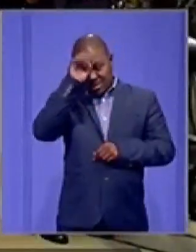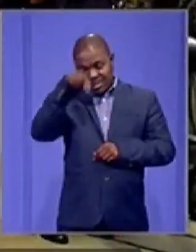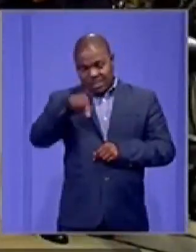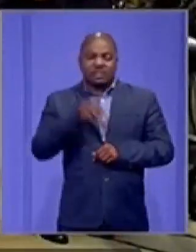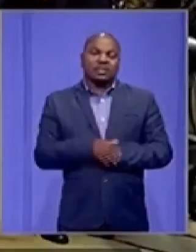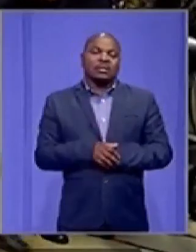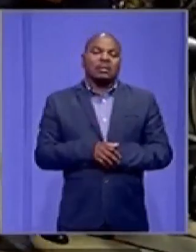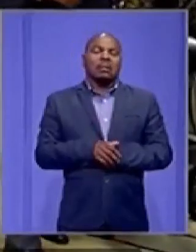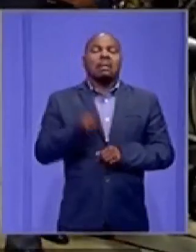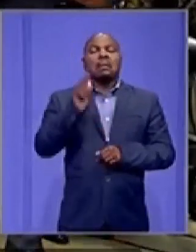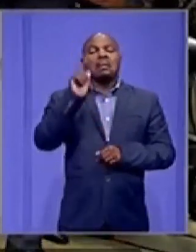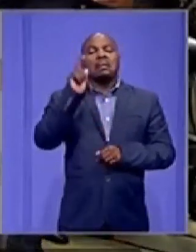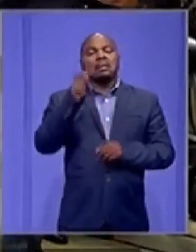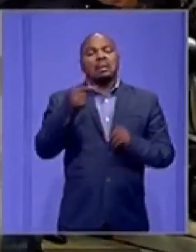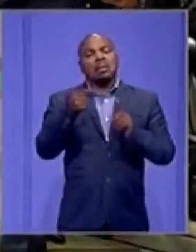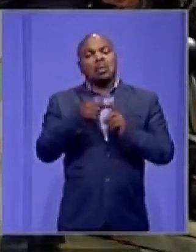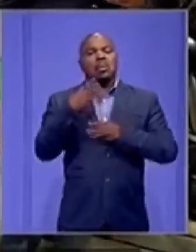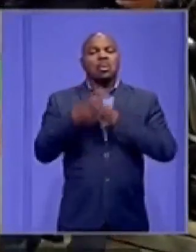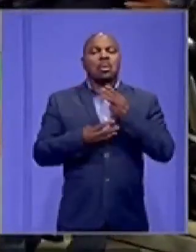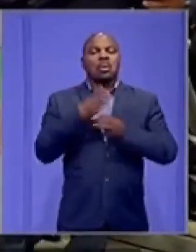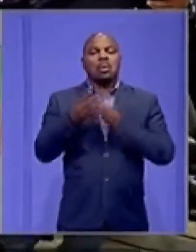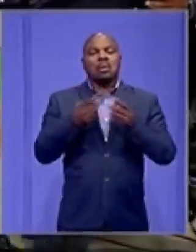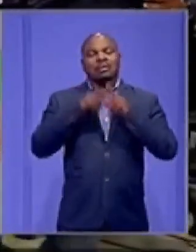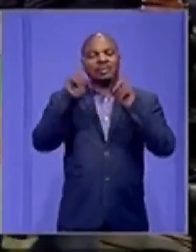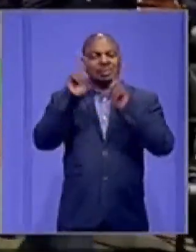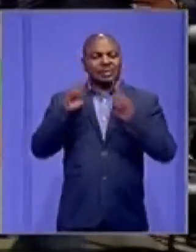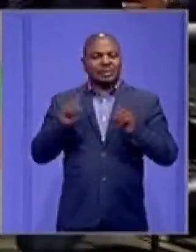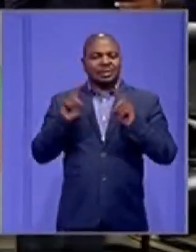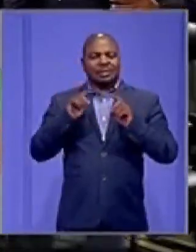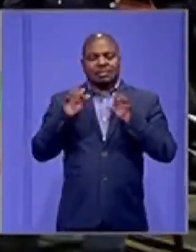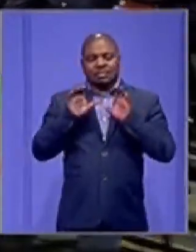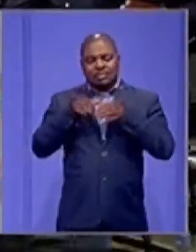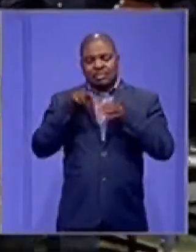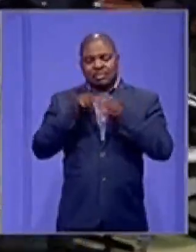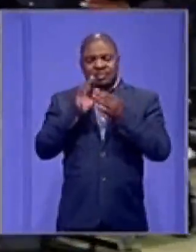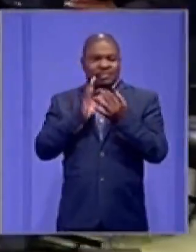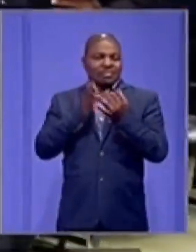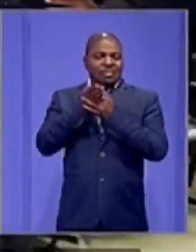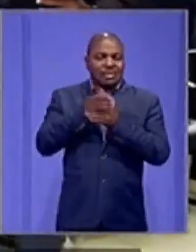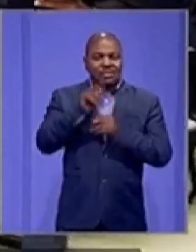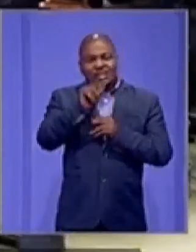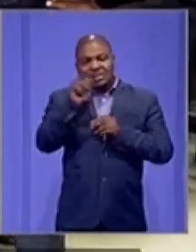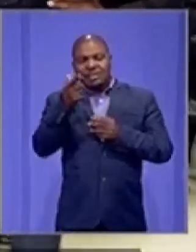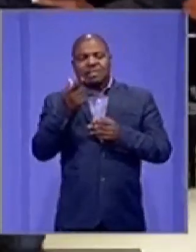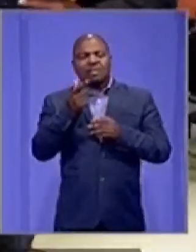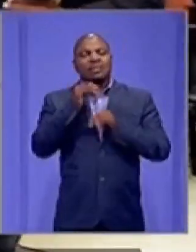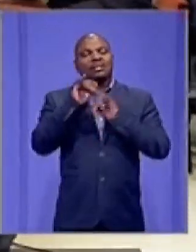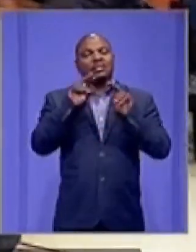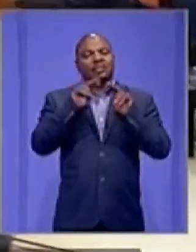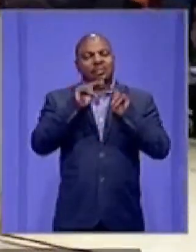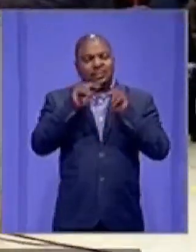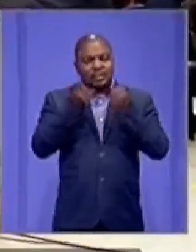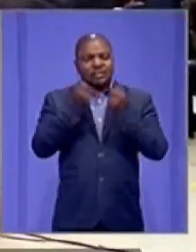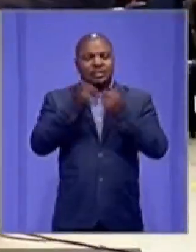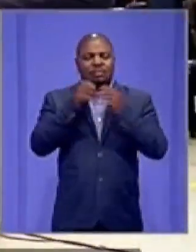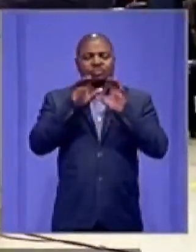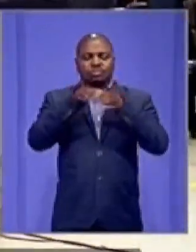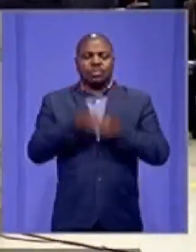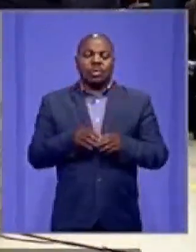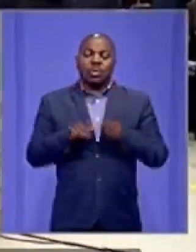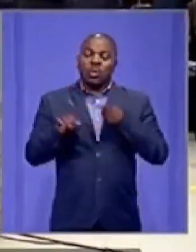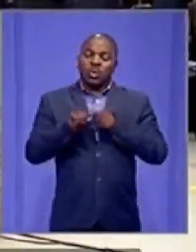naga. Moragonyana o be a šoma le ba lekala le ikgethilego la tsenogare ya merero ya bosetšhaba. Mazibuko